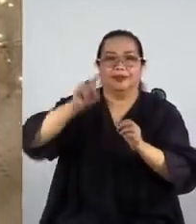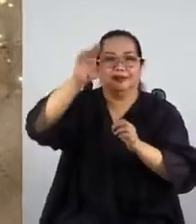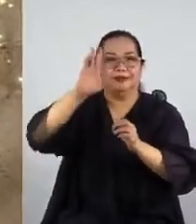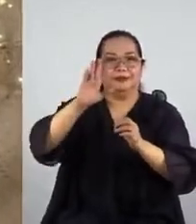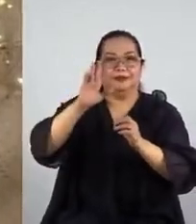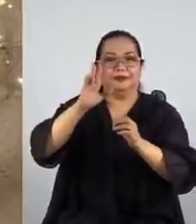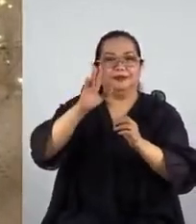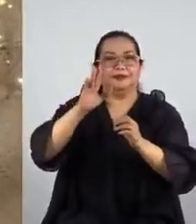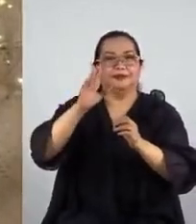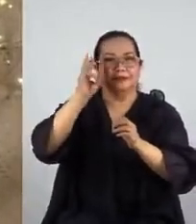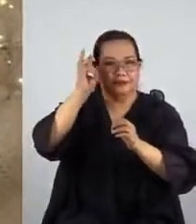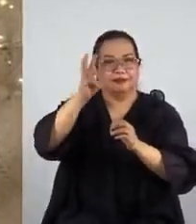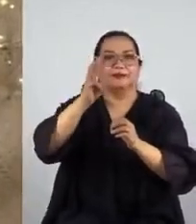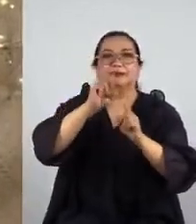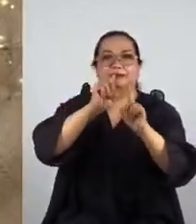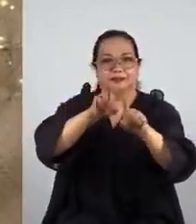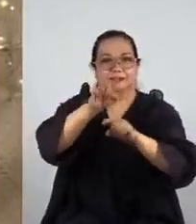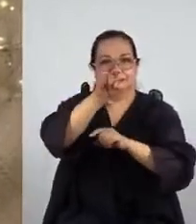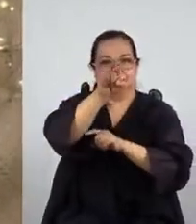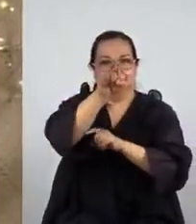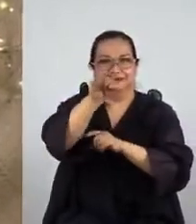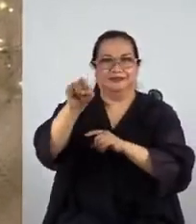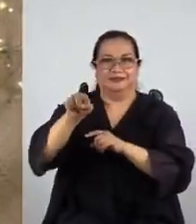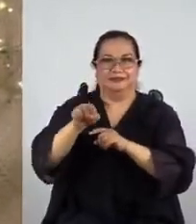The Lord will answer you.